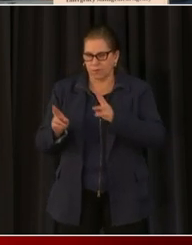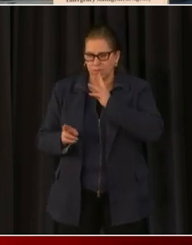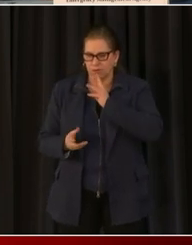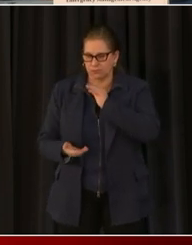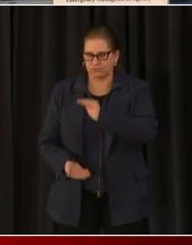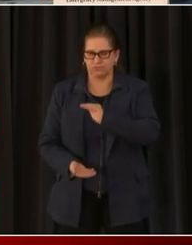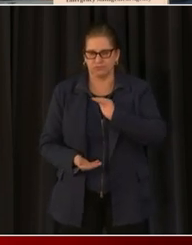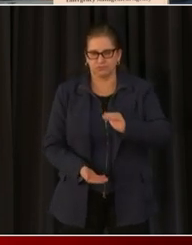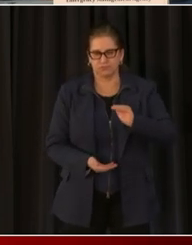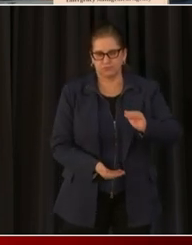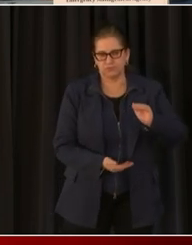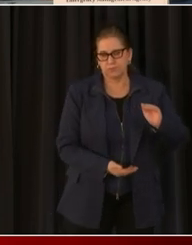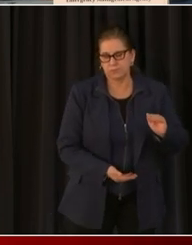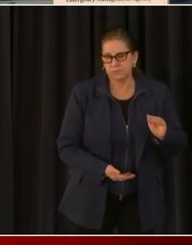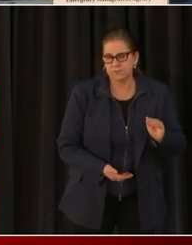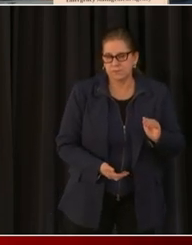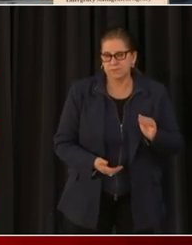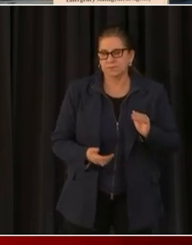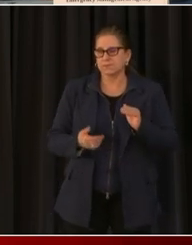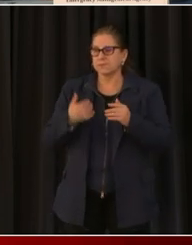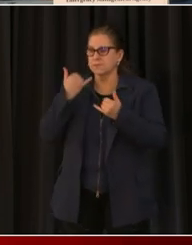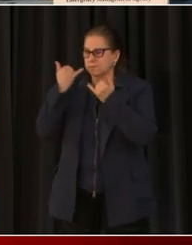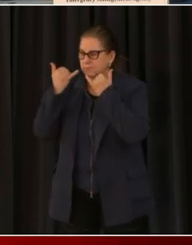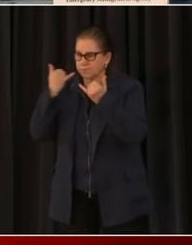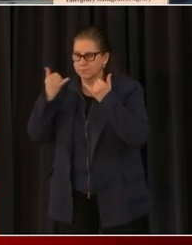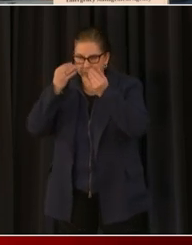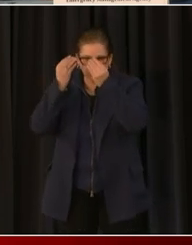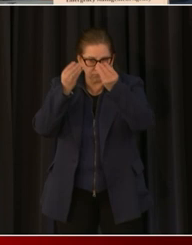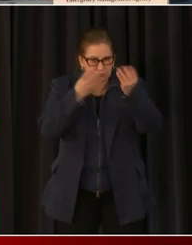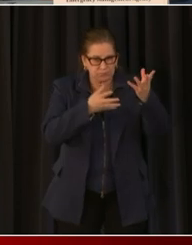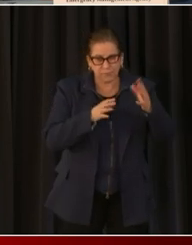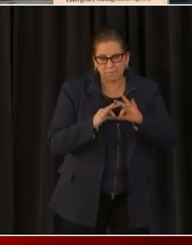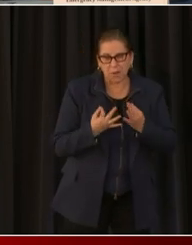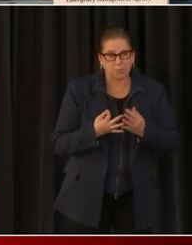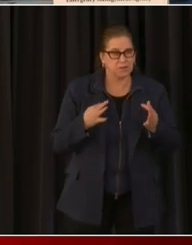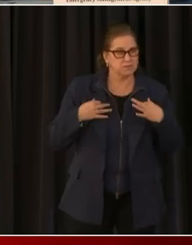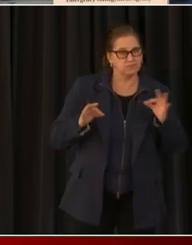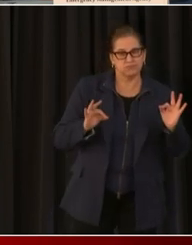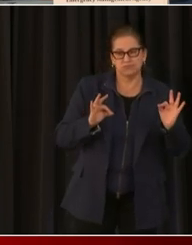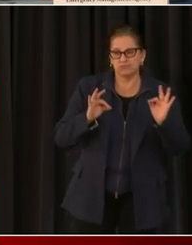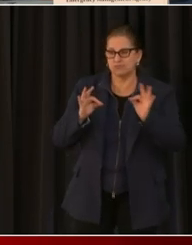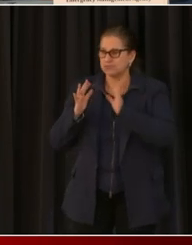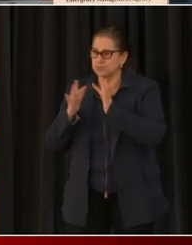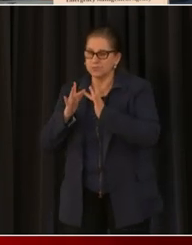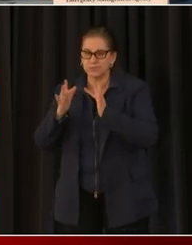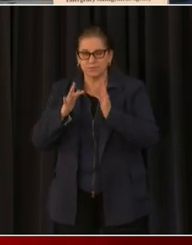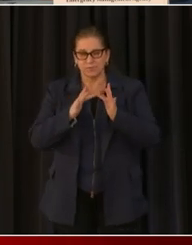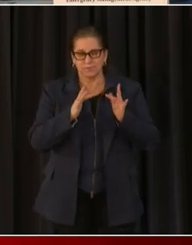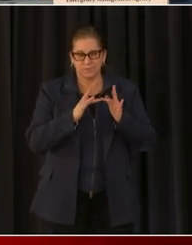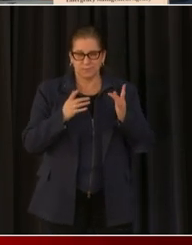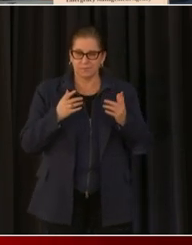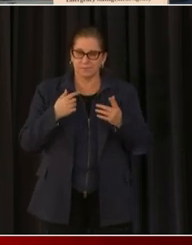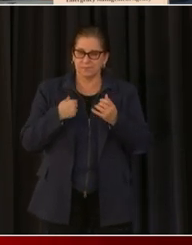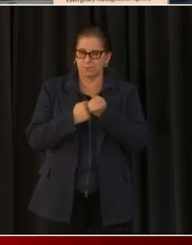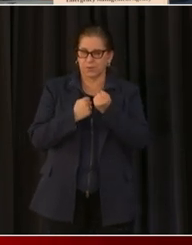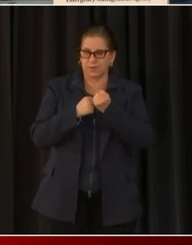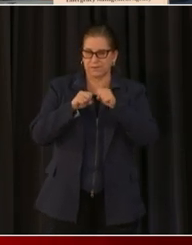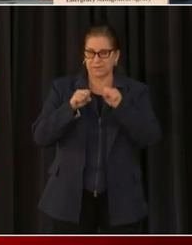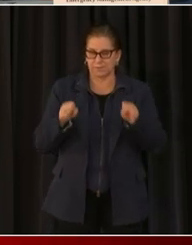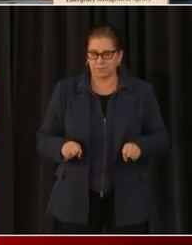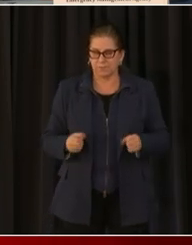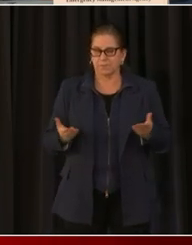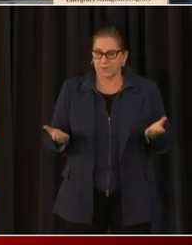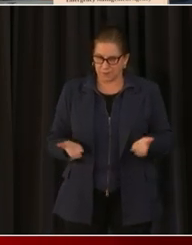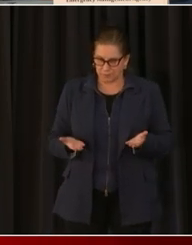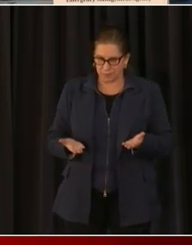so you can maintain communications with your loved ones, your family, and your friends. And so I think that's really the best way for our residents